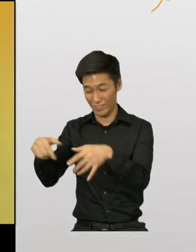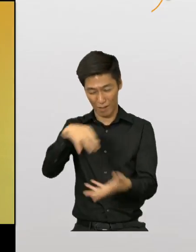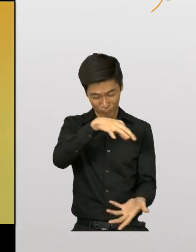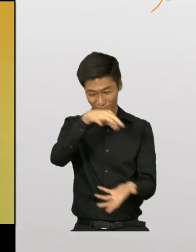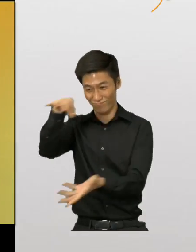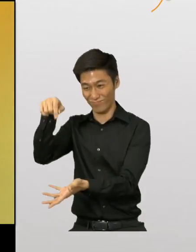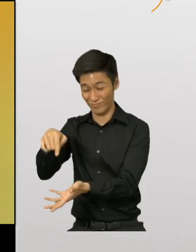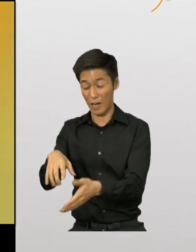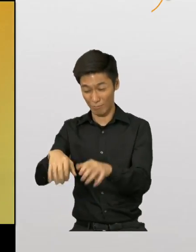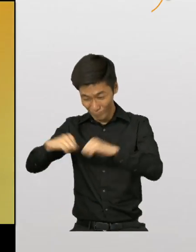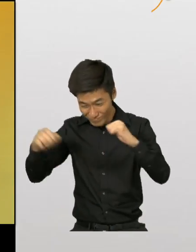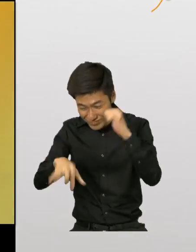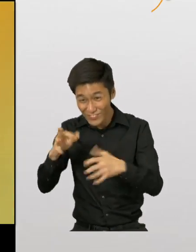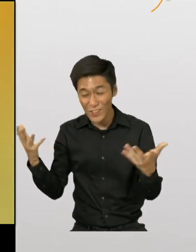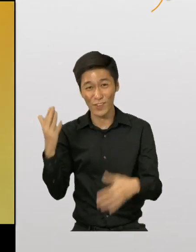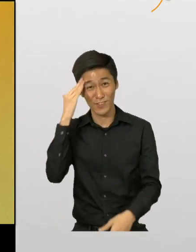portable fan to beat the heat.